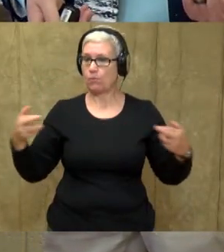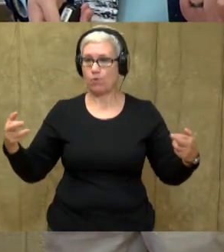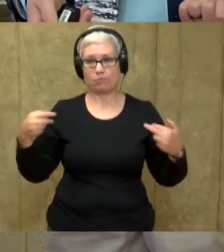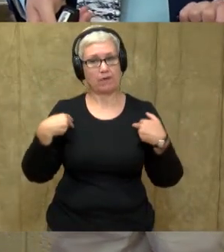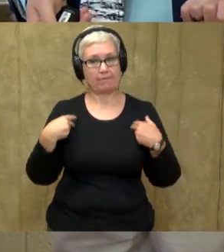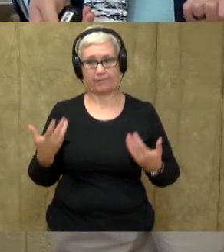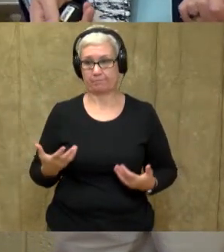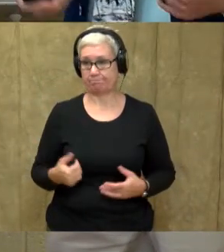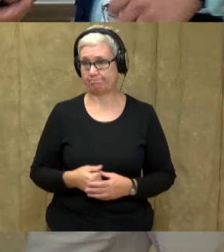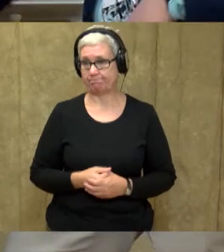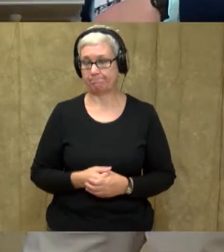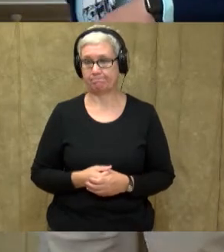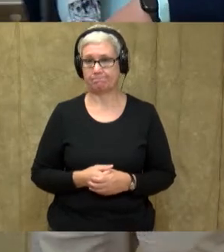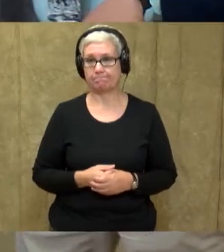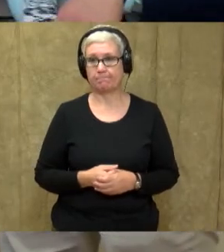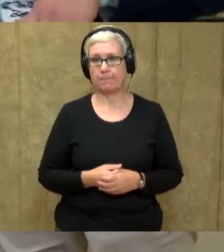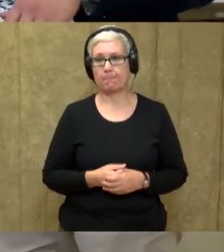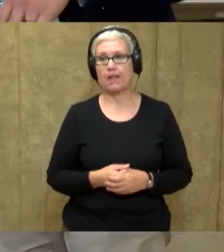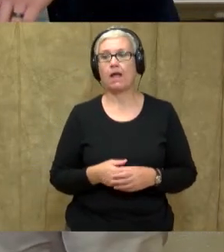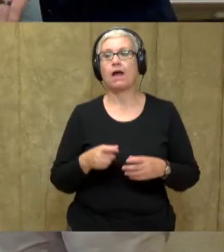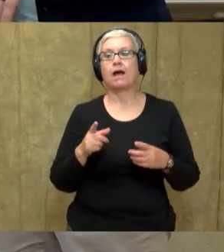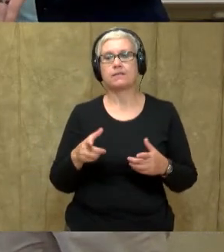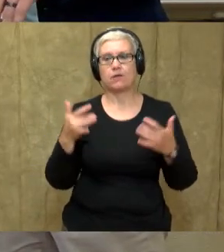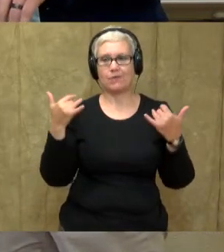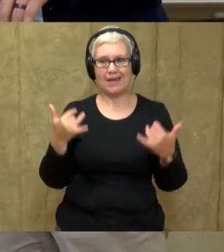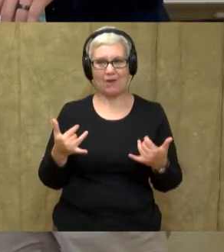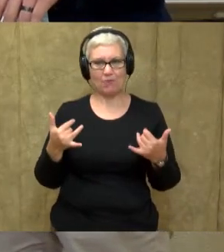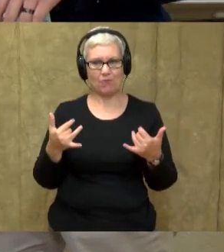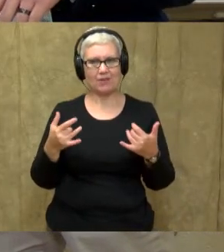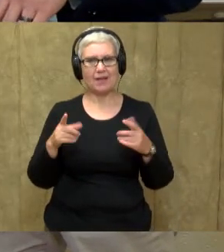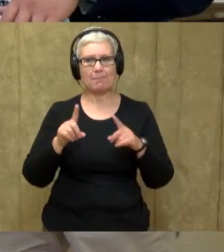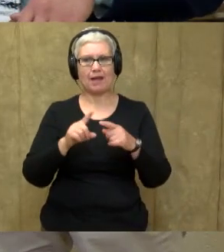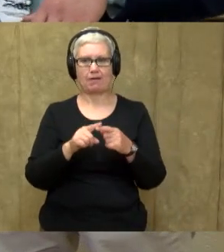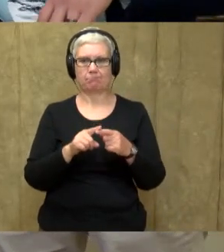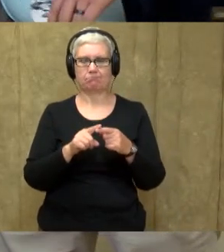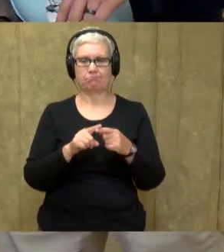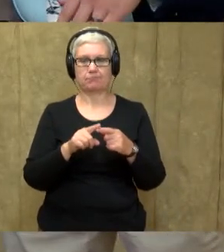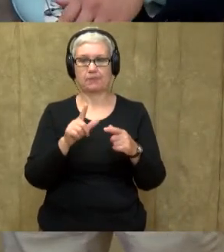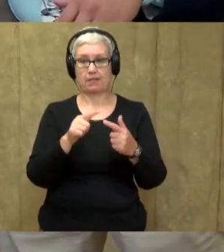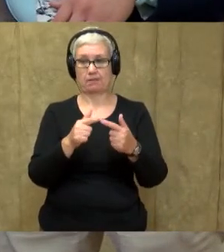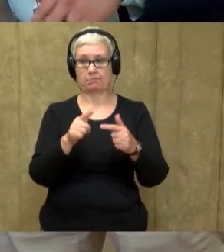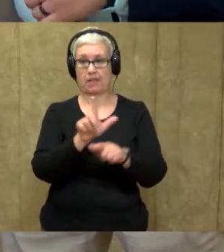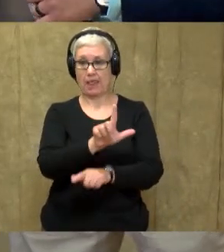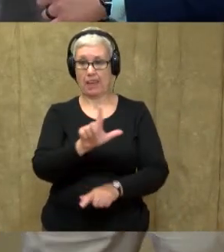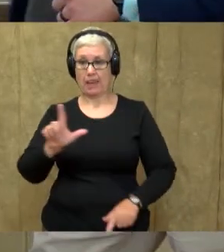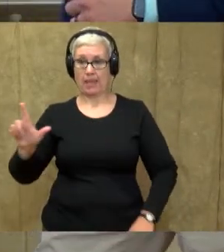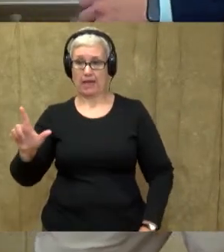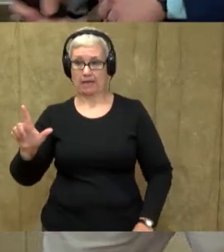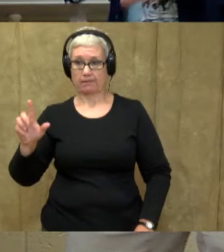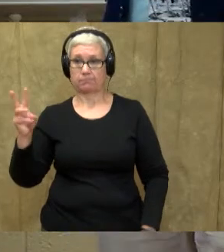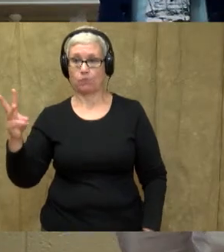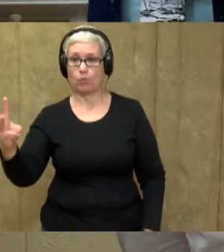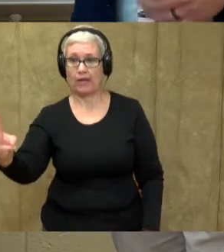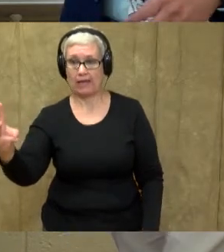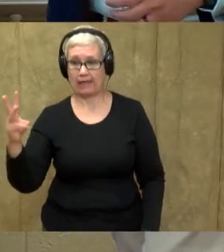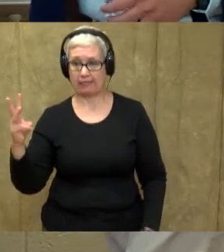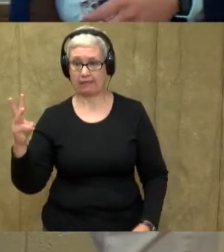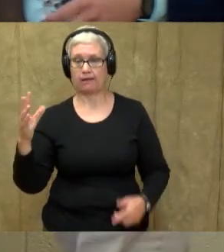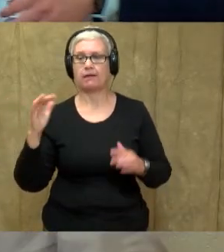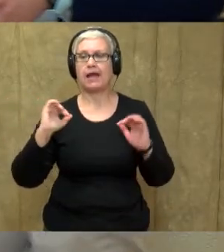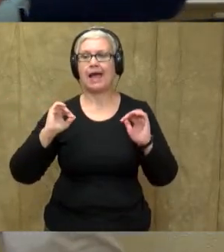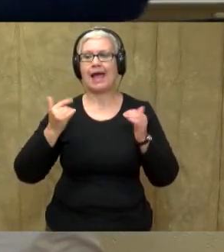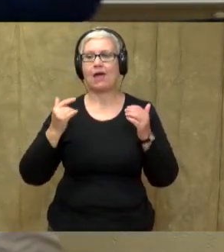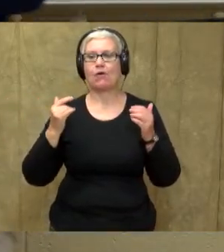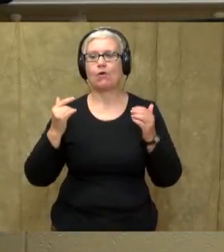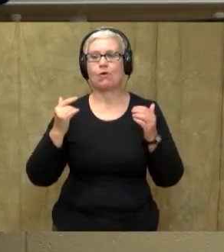given. But we wanna think about the dimensions. How much does the length need to measure? How much does the width of each plot of